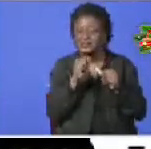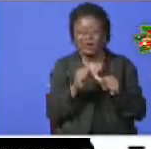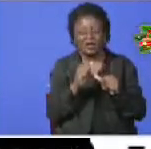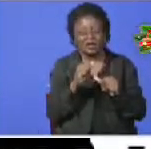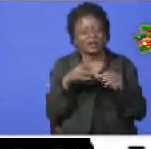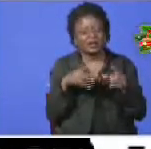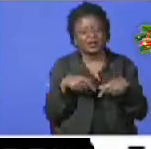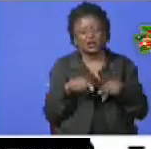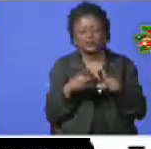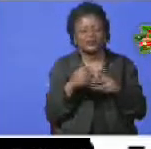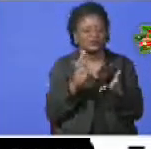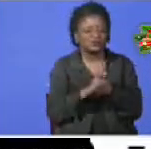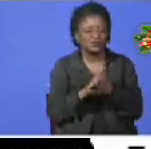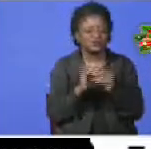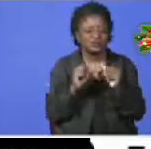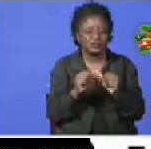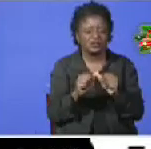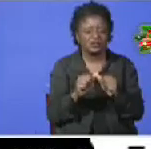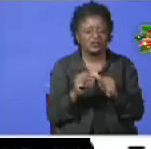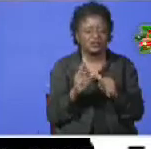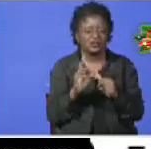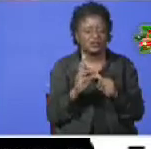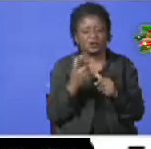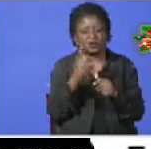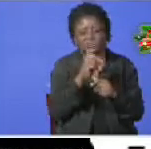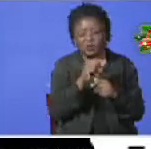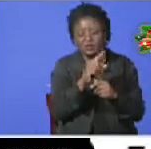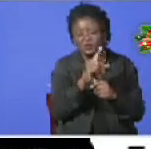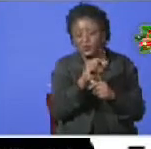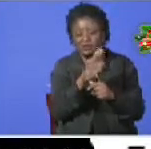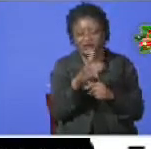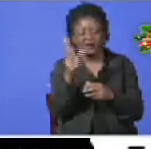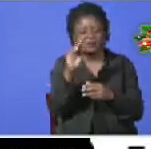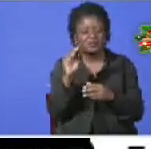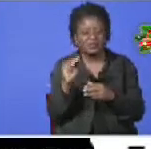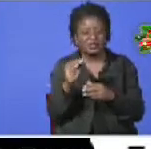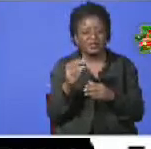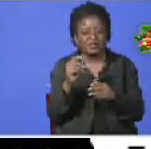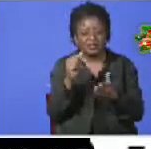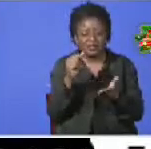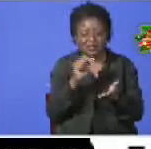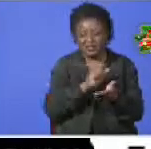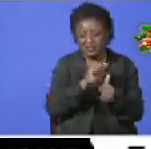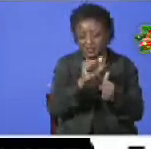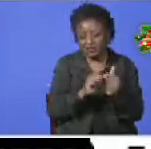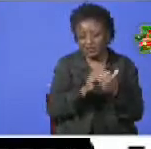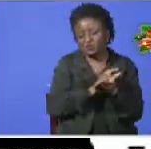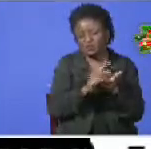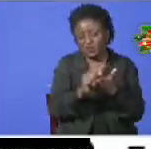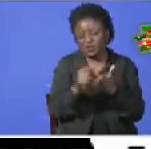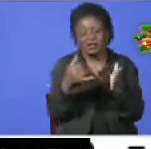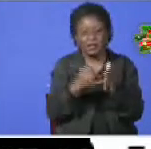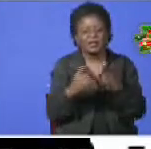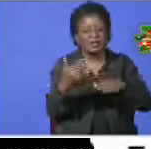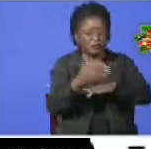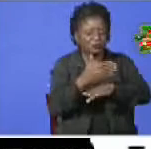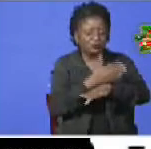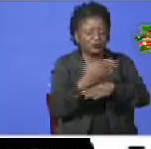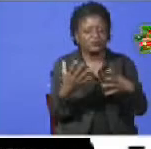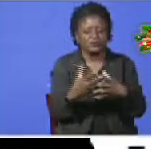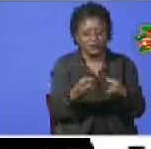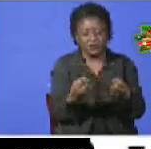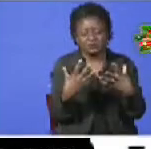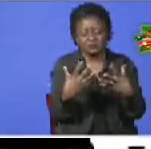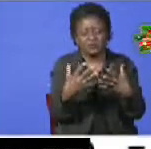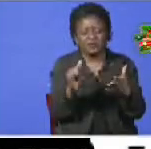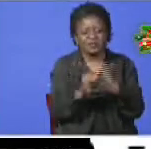very low, in fact, you know, 20-25%, and each week it has improved significantly. So that tells me